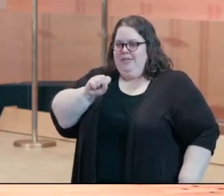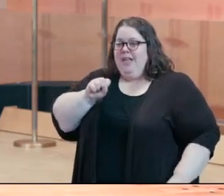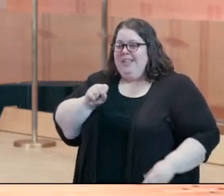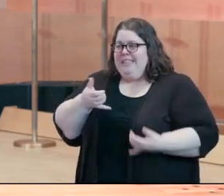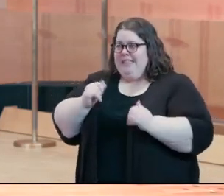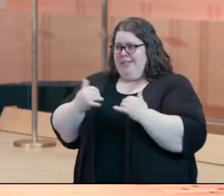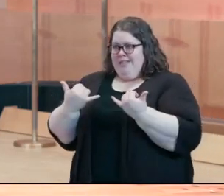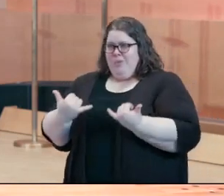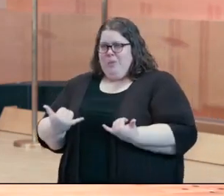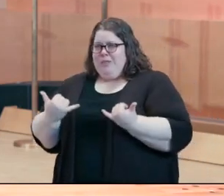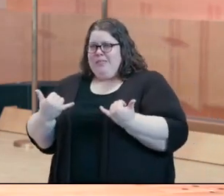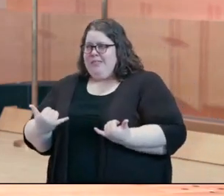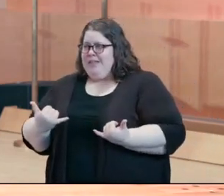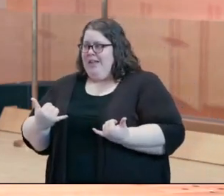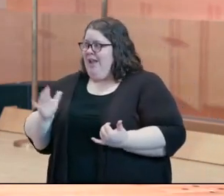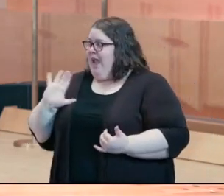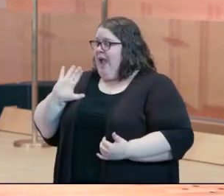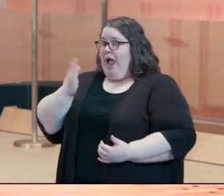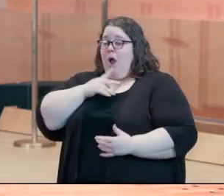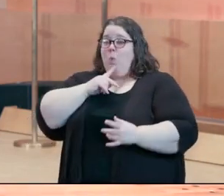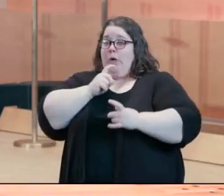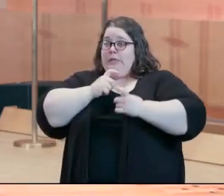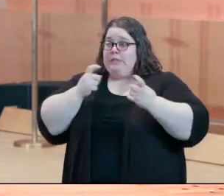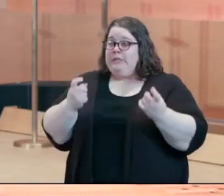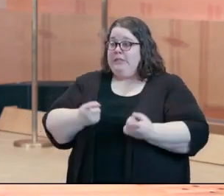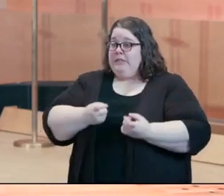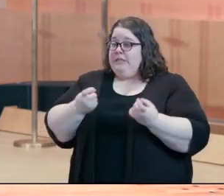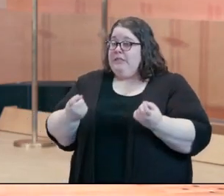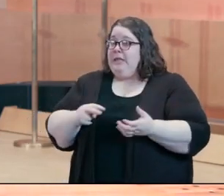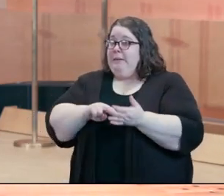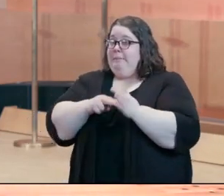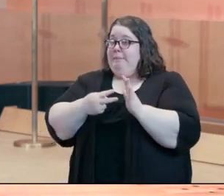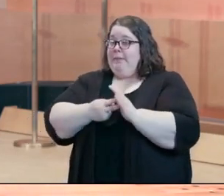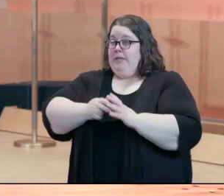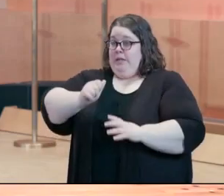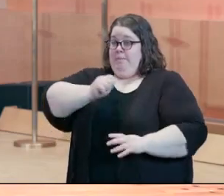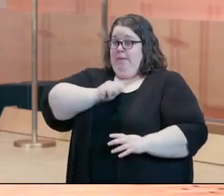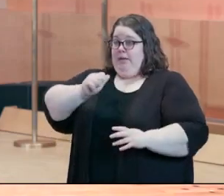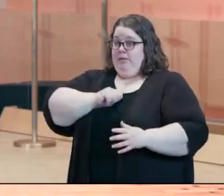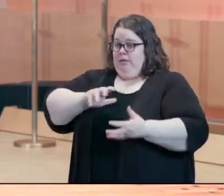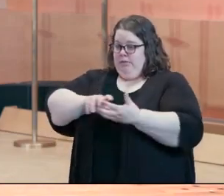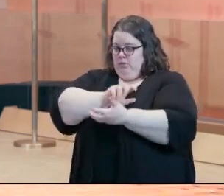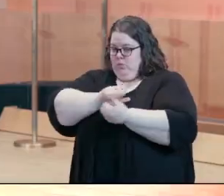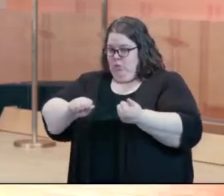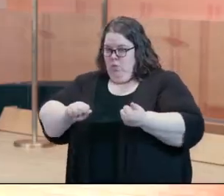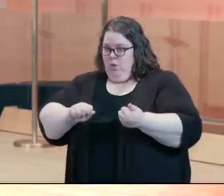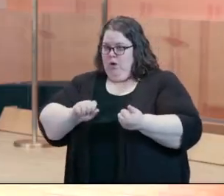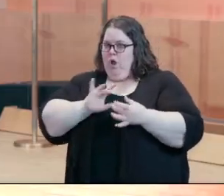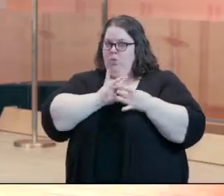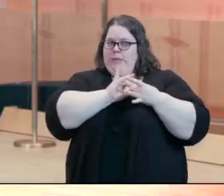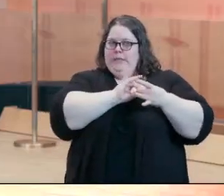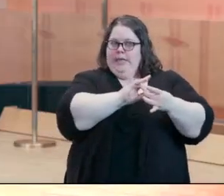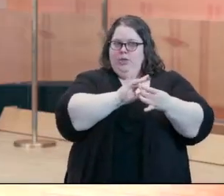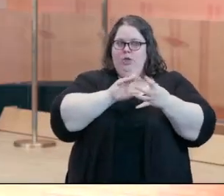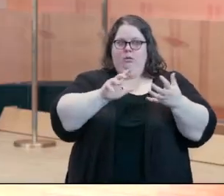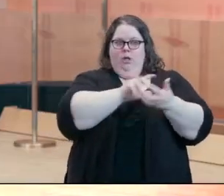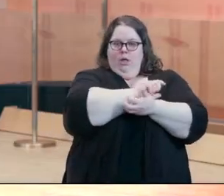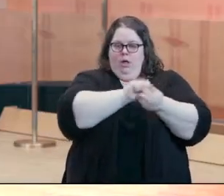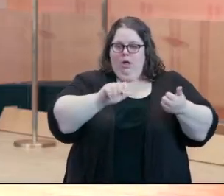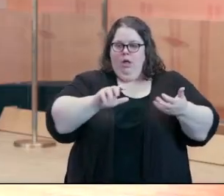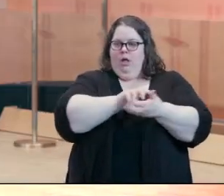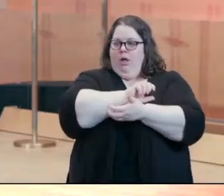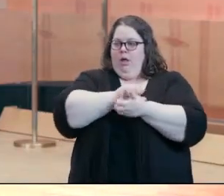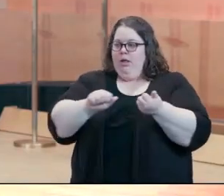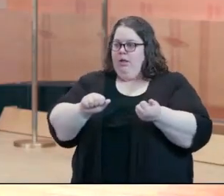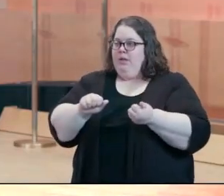our sinfulness causes us to destroy ourselves, the relationships of those we're near with, and